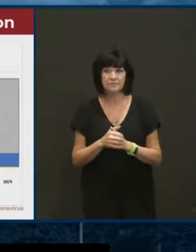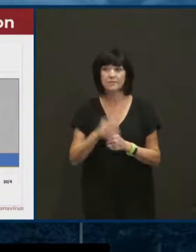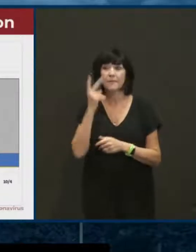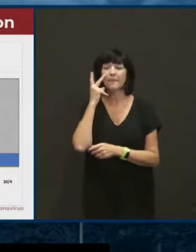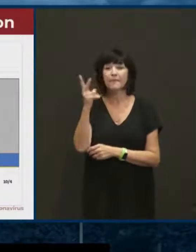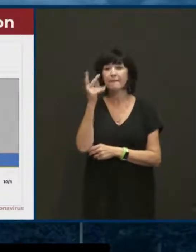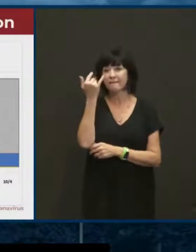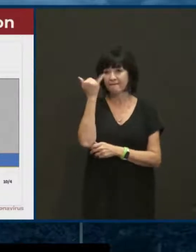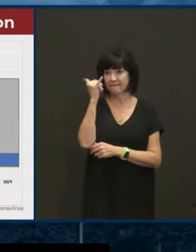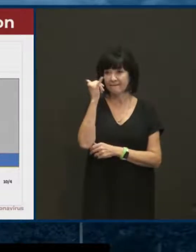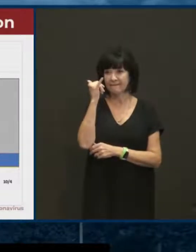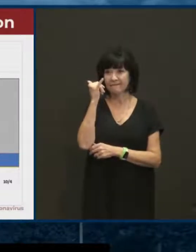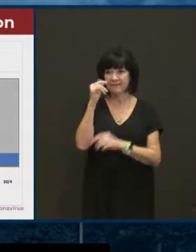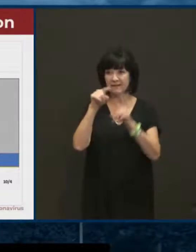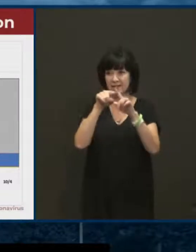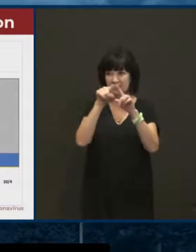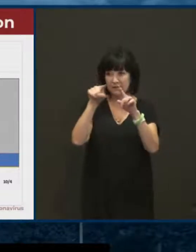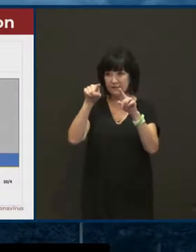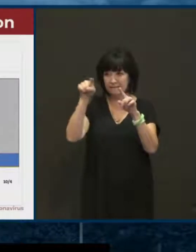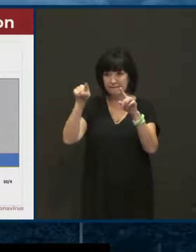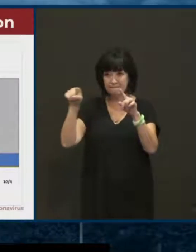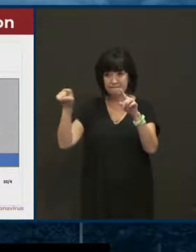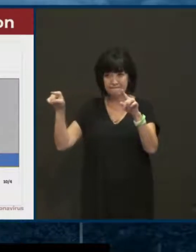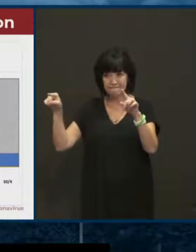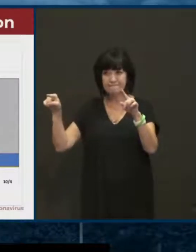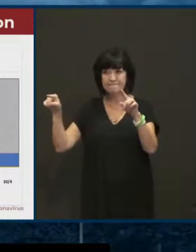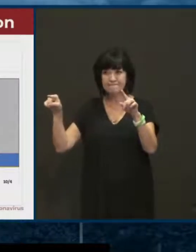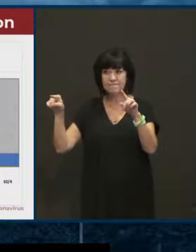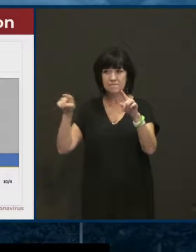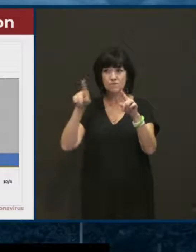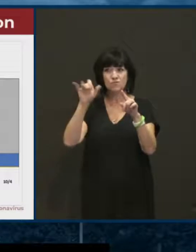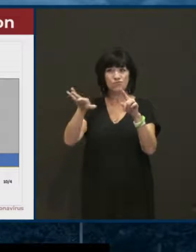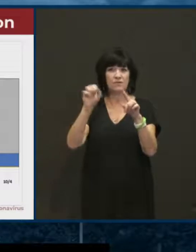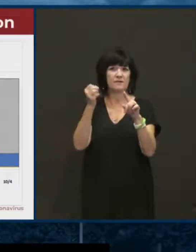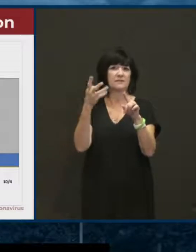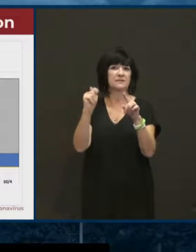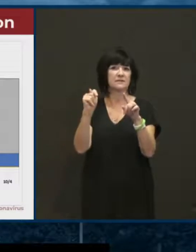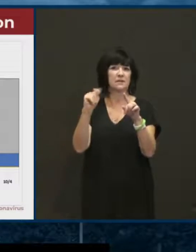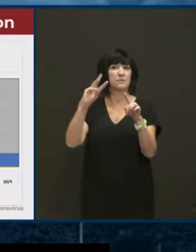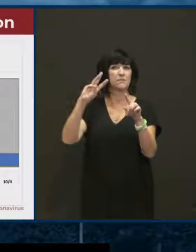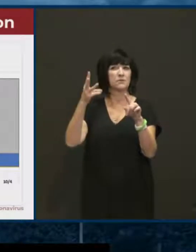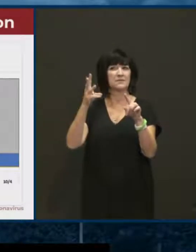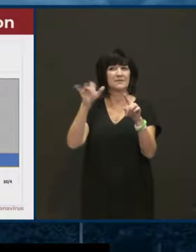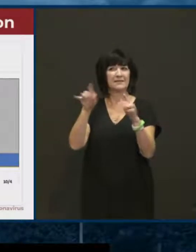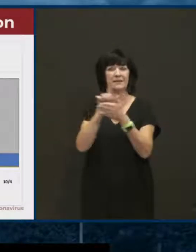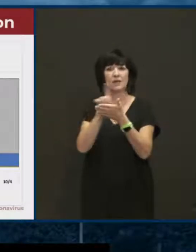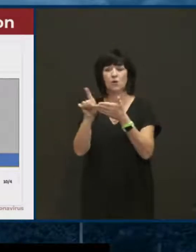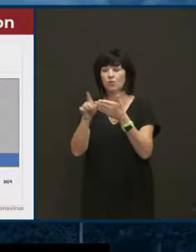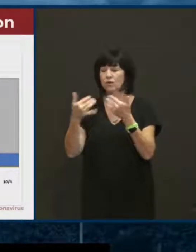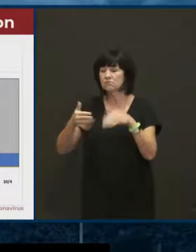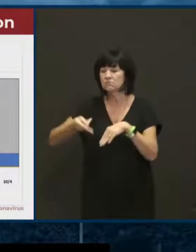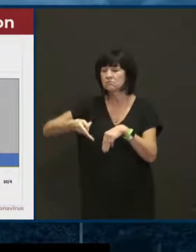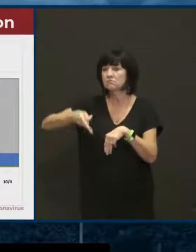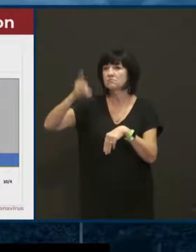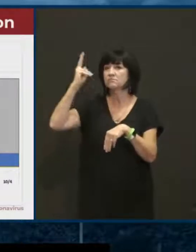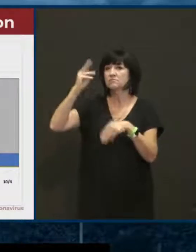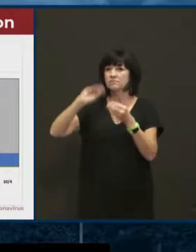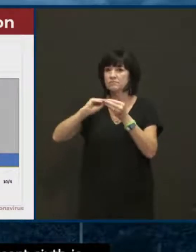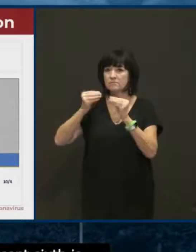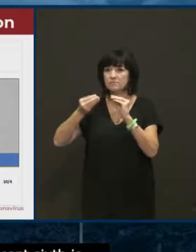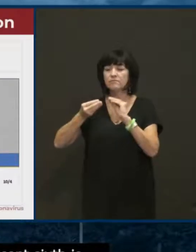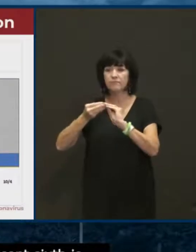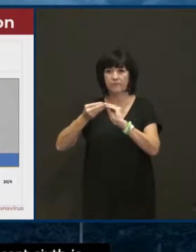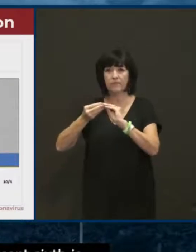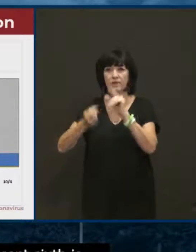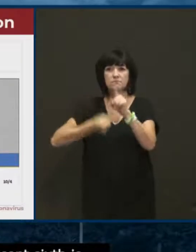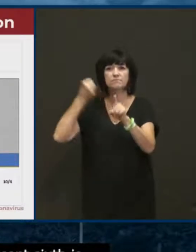you can see there that on September 6th was the week where we saw the highest number of cases among